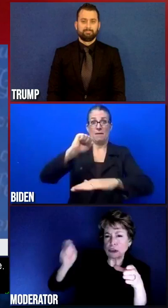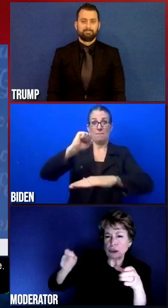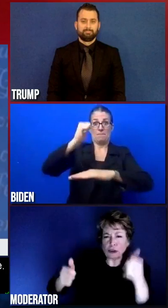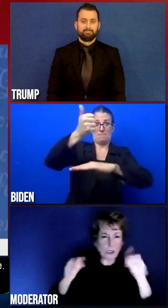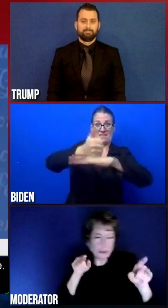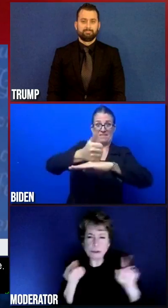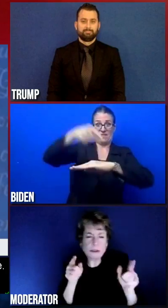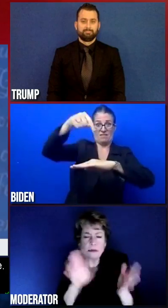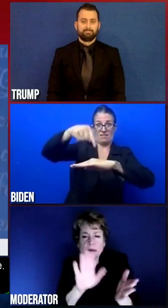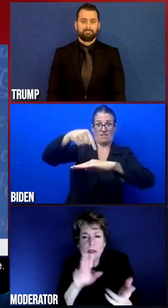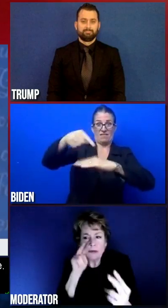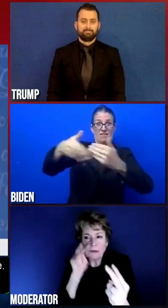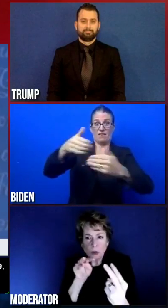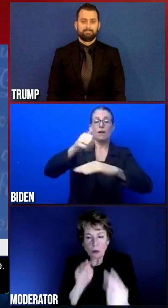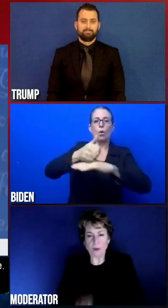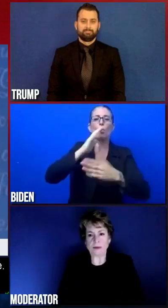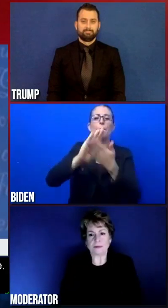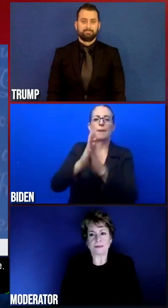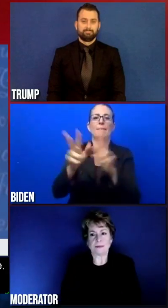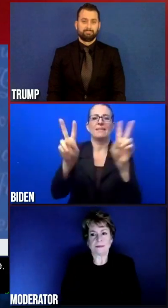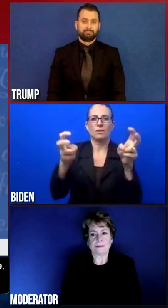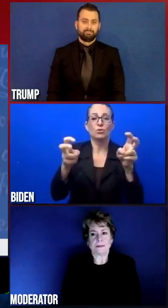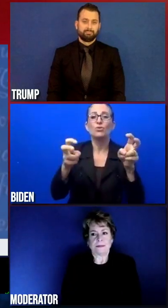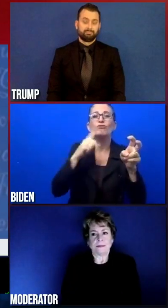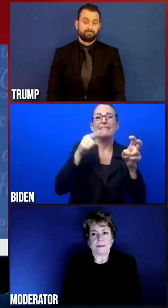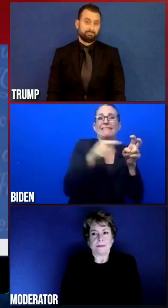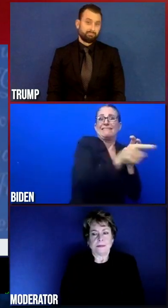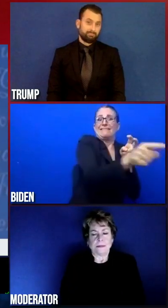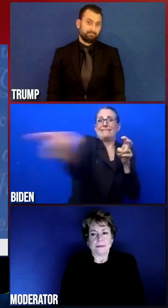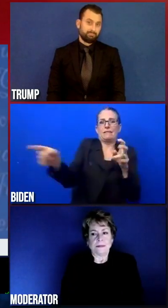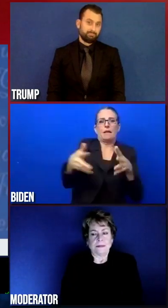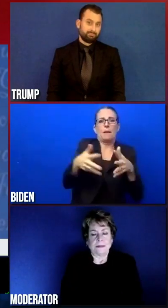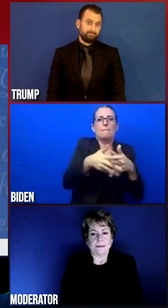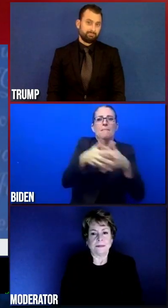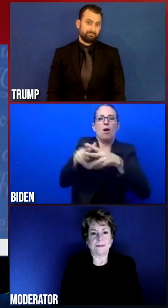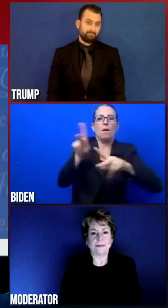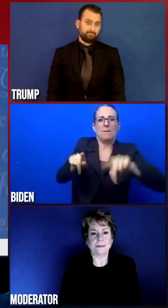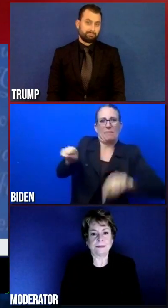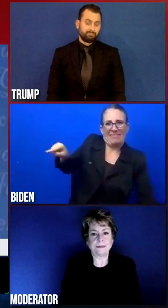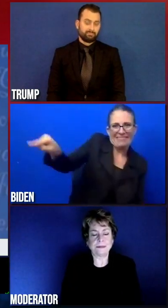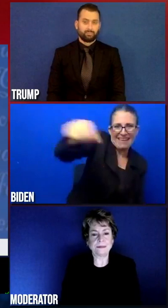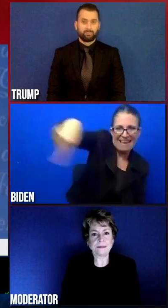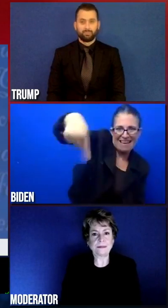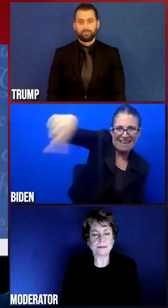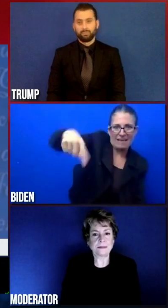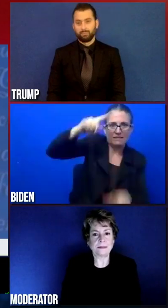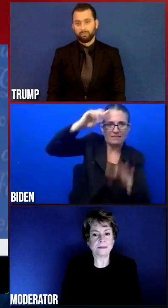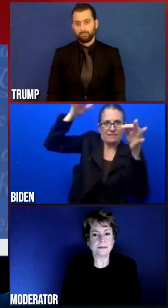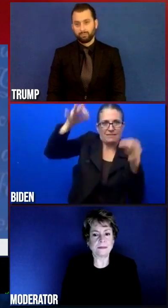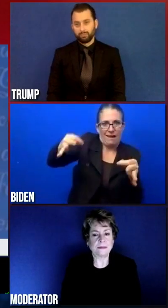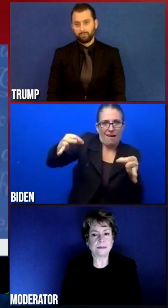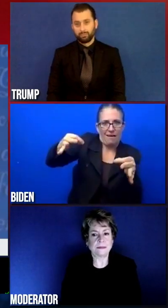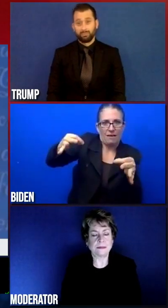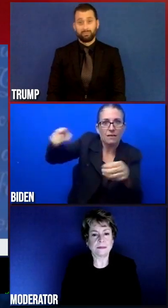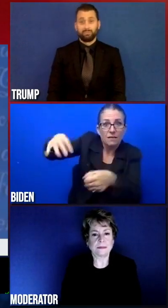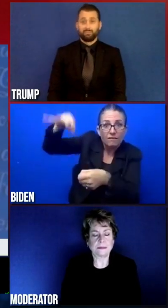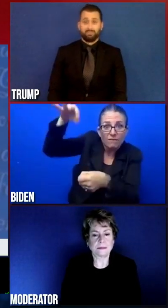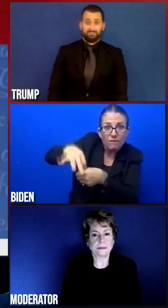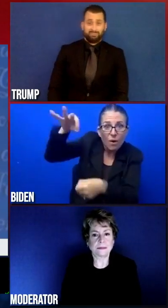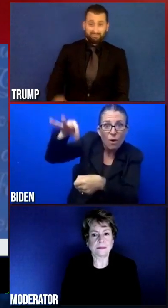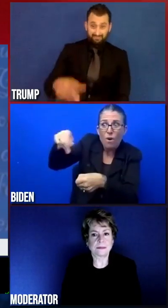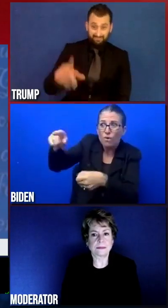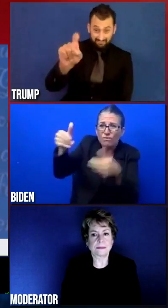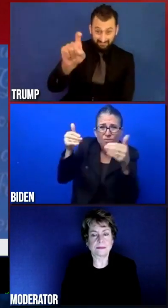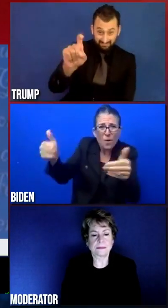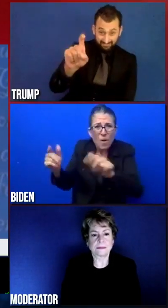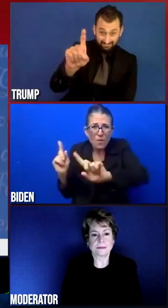out and vote. You're in voting now. Vote and let your senators know how strongly you feel. Vote now. Are you going to pack the Make